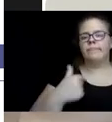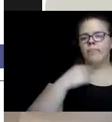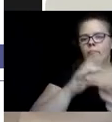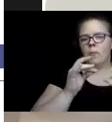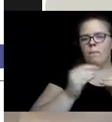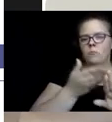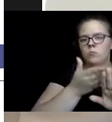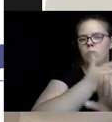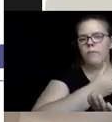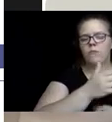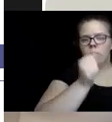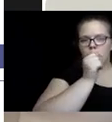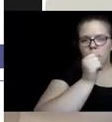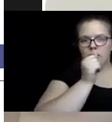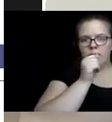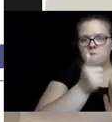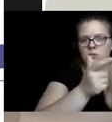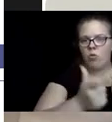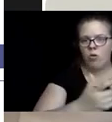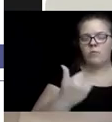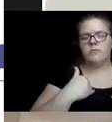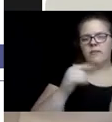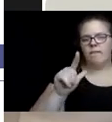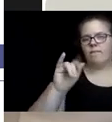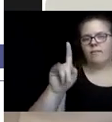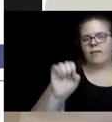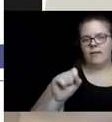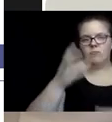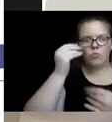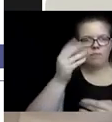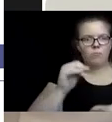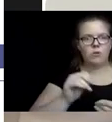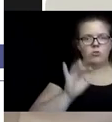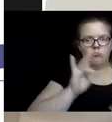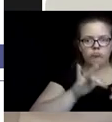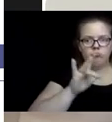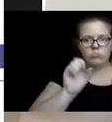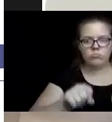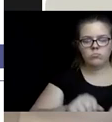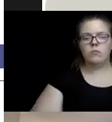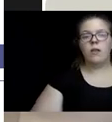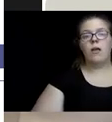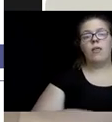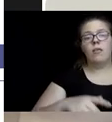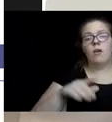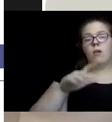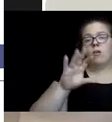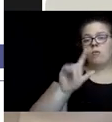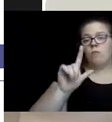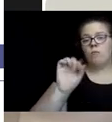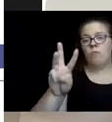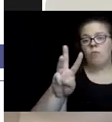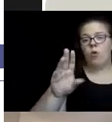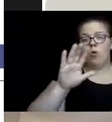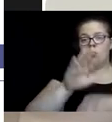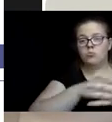earlier about privacy laws. There are links to information there. And then the flow chart really kind of helps you